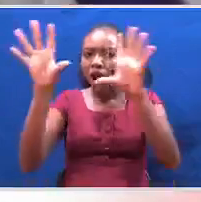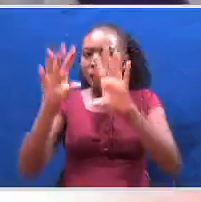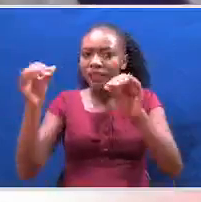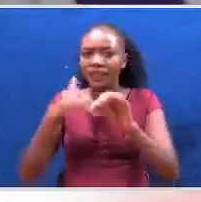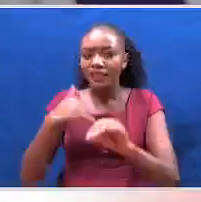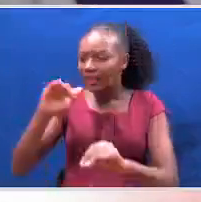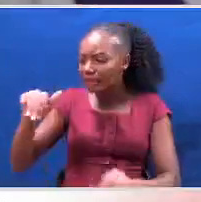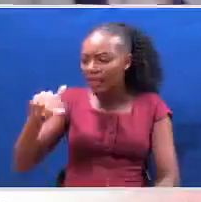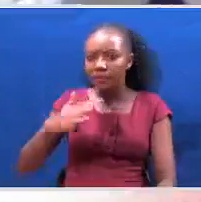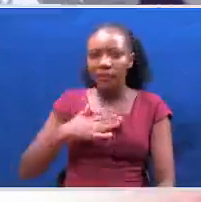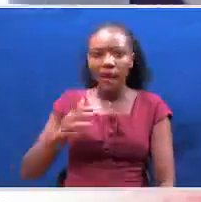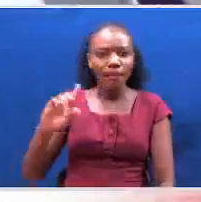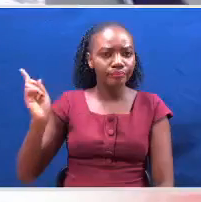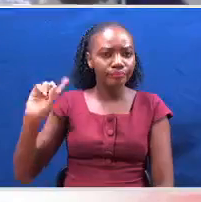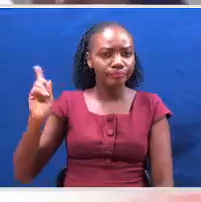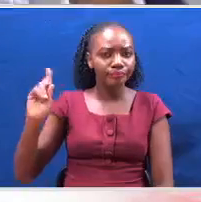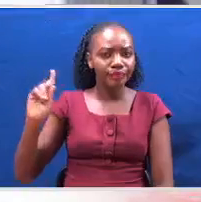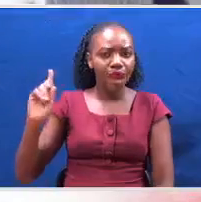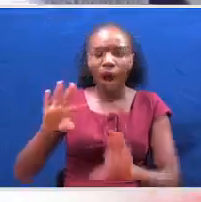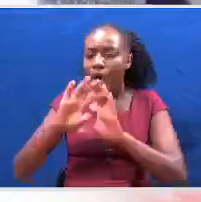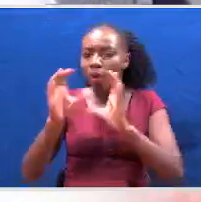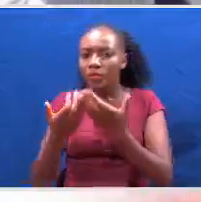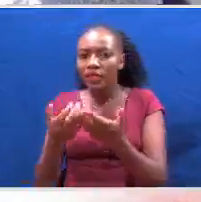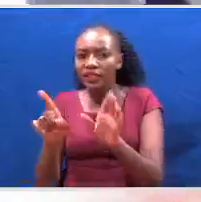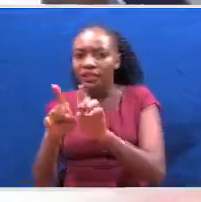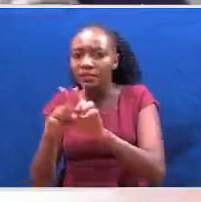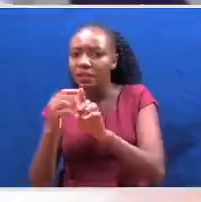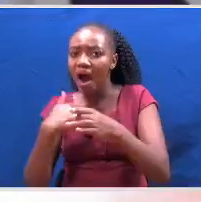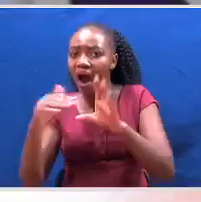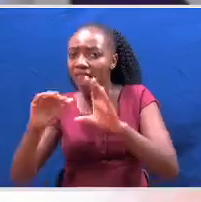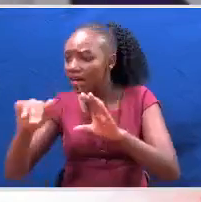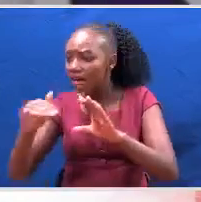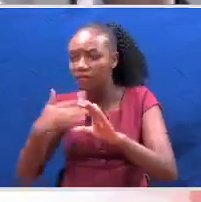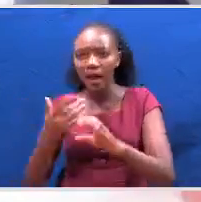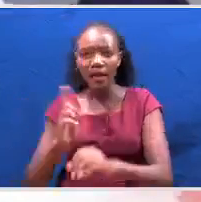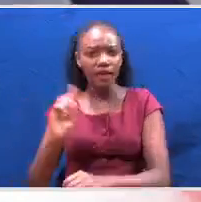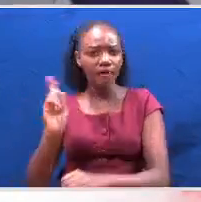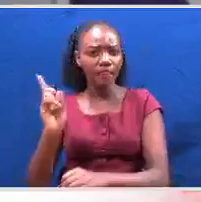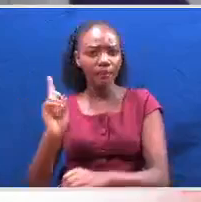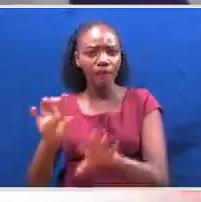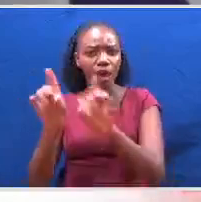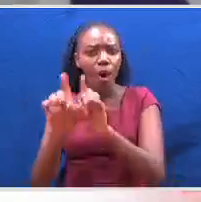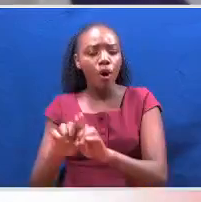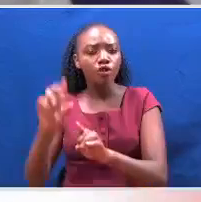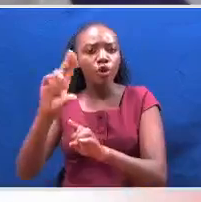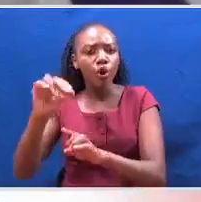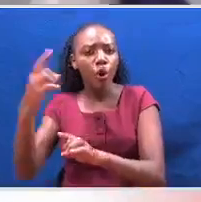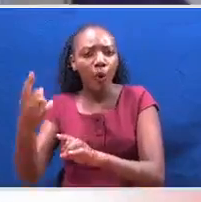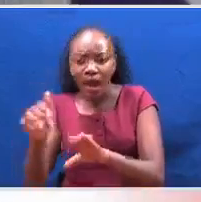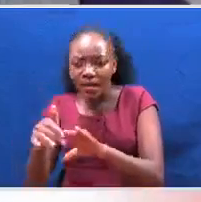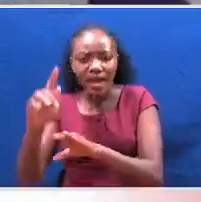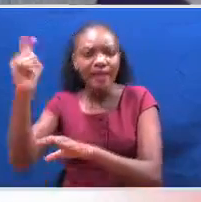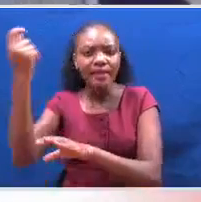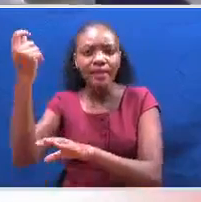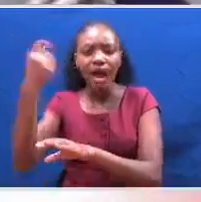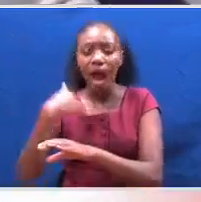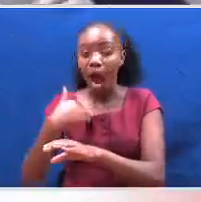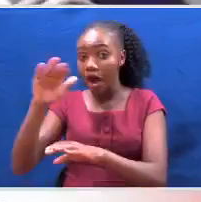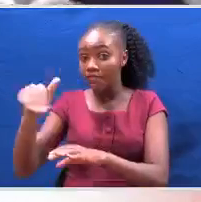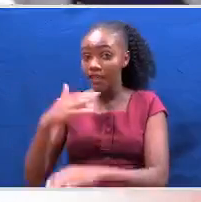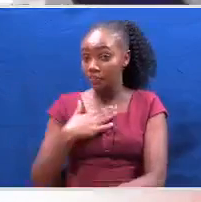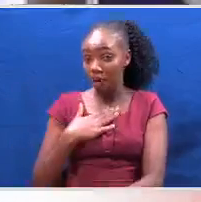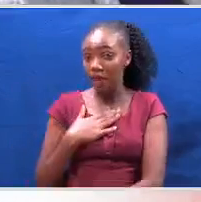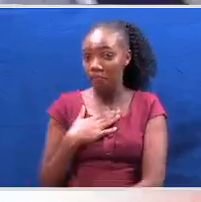yangu, hakuna jamii iko na deni yangu, hakuna mtu Kenya mwenye ako na